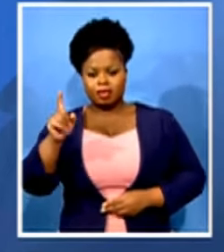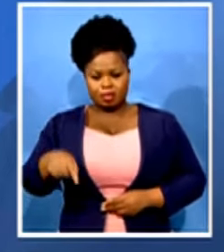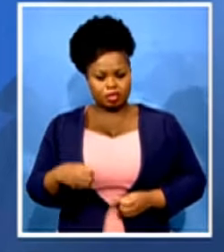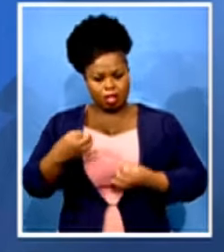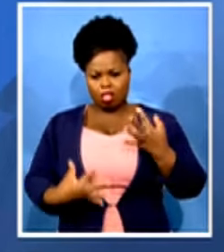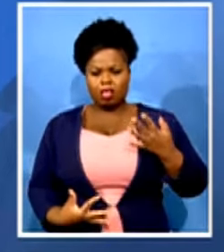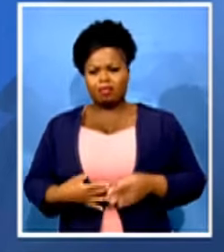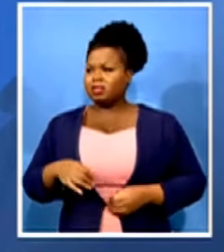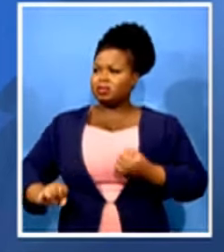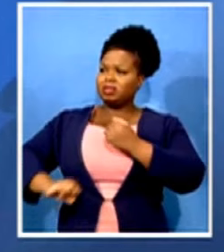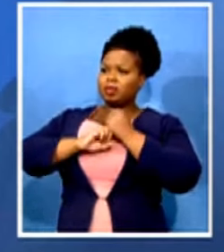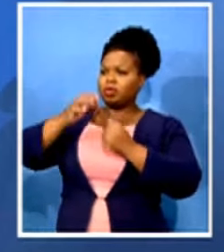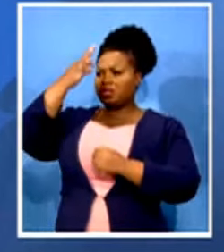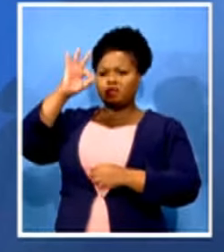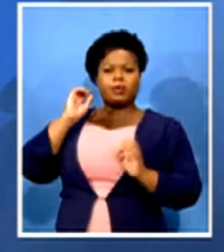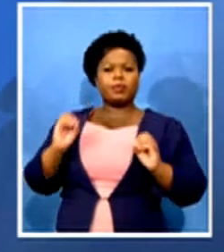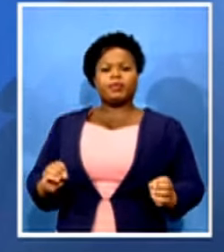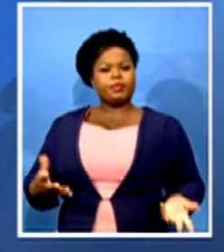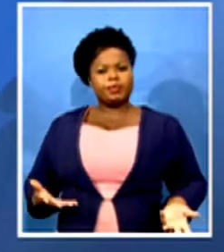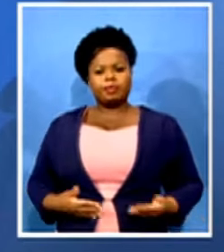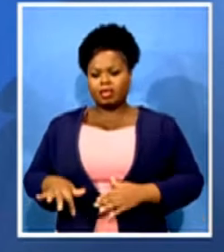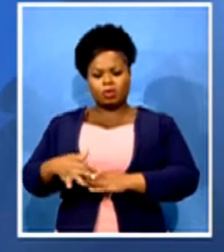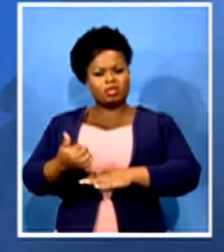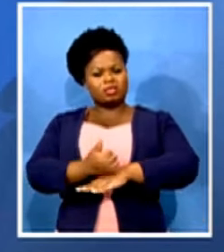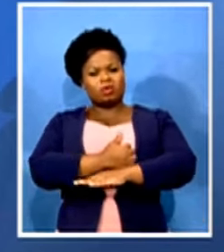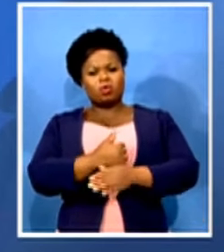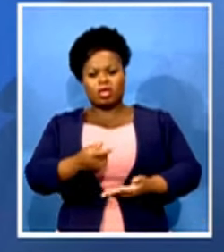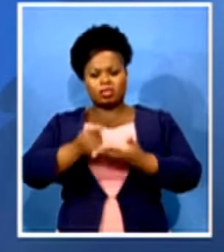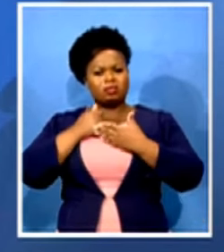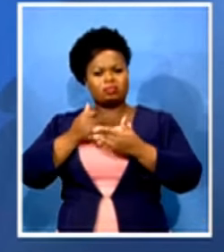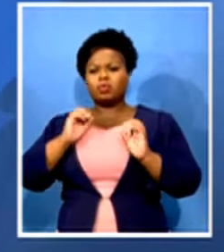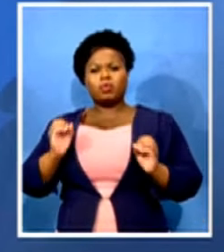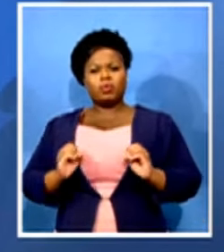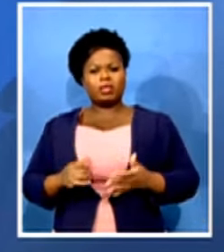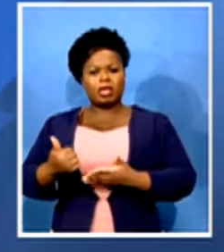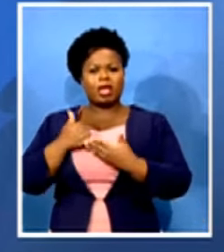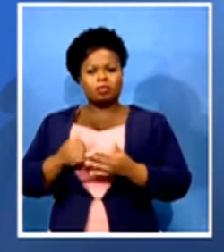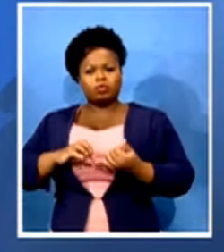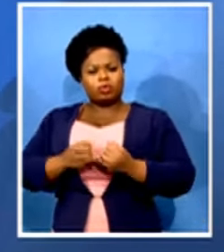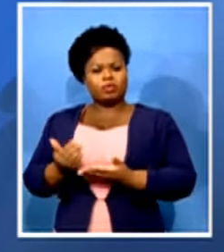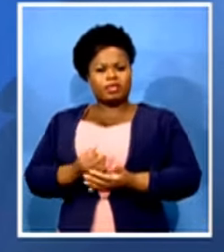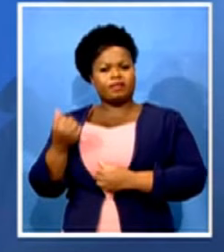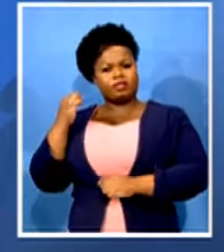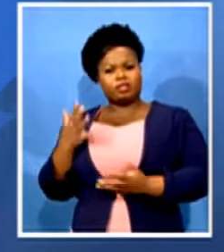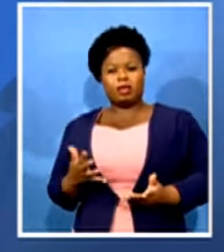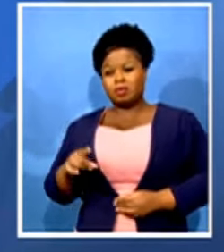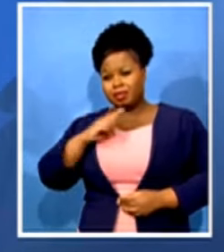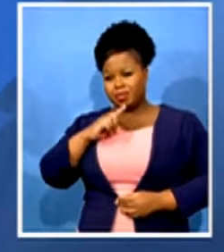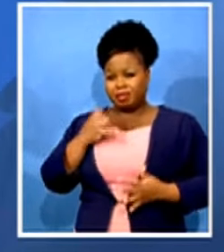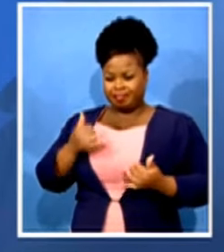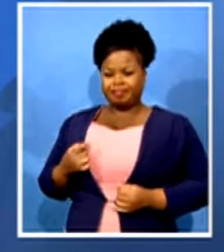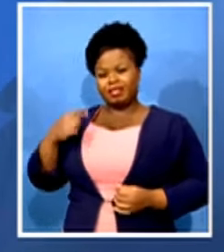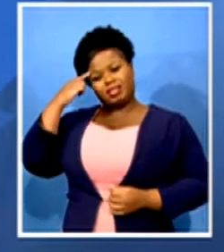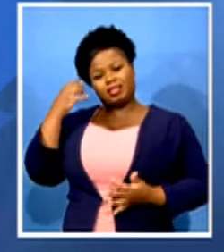outside stakeholders, the affiliates that work with us to try and save the industry. And that is why I think we've got to this position where we are certainly in desperate